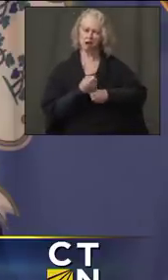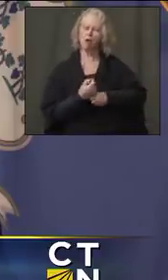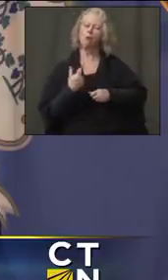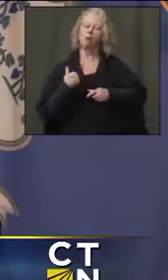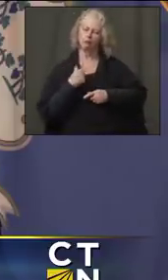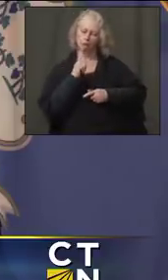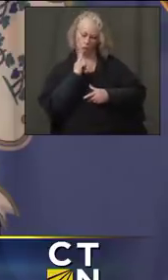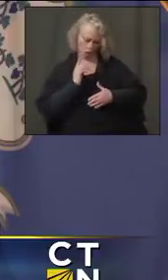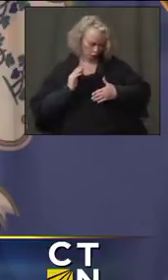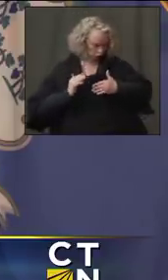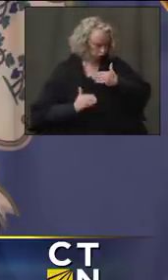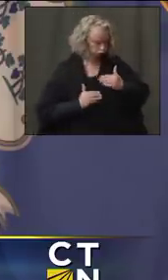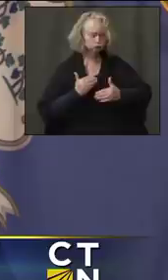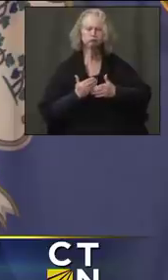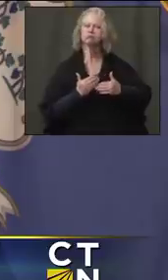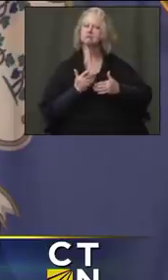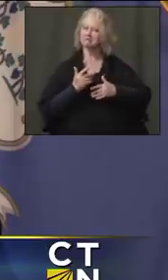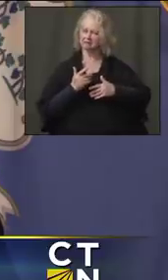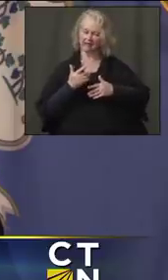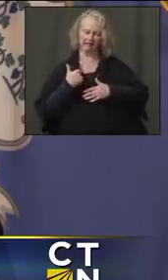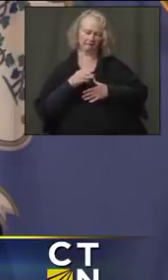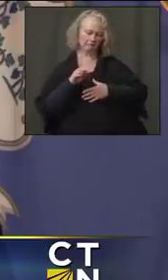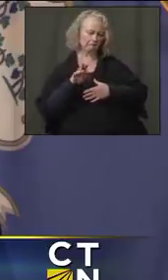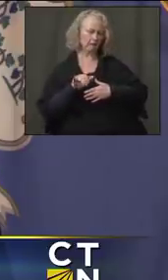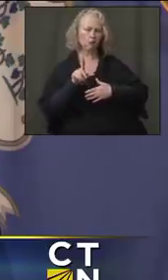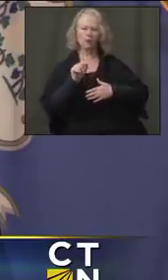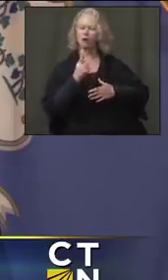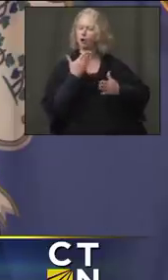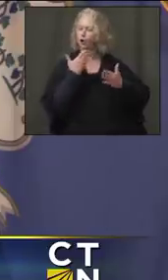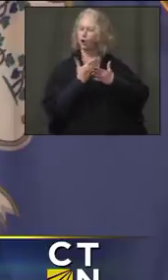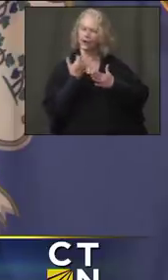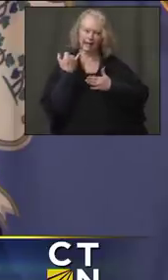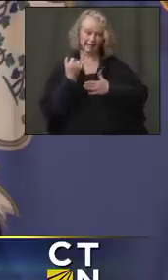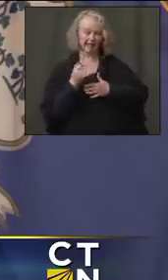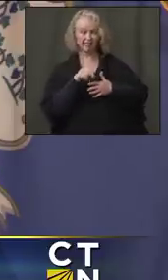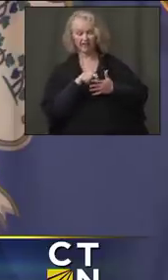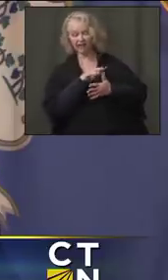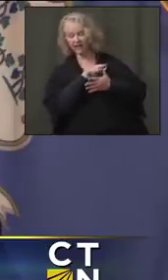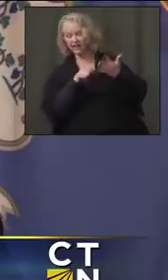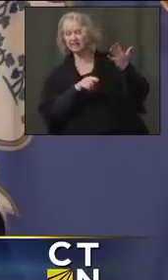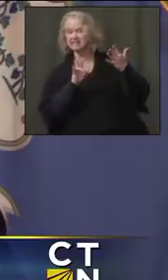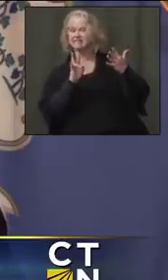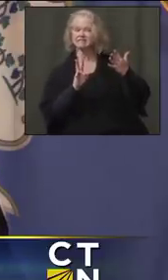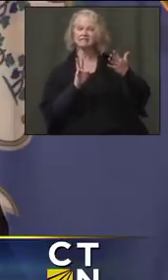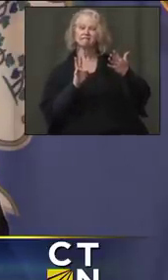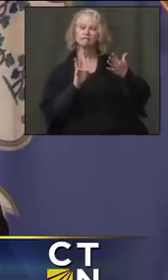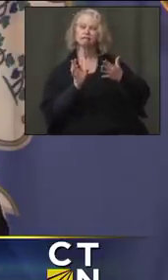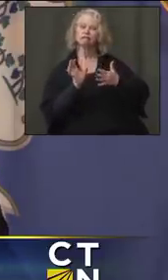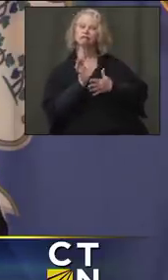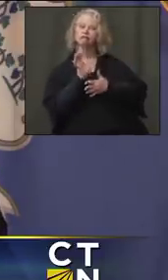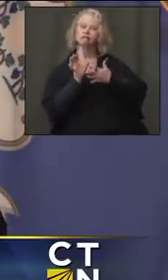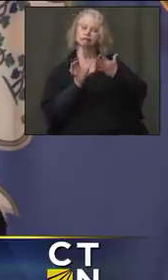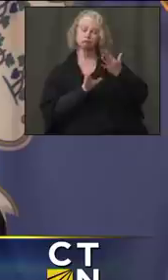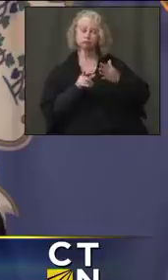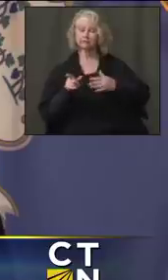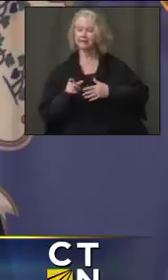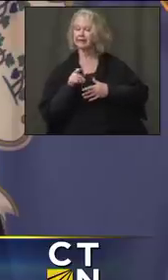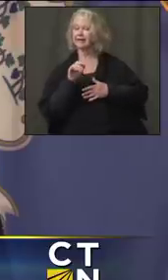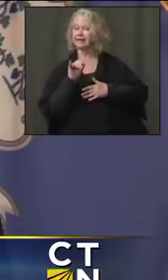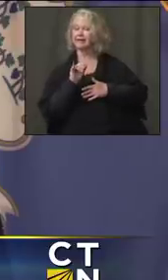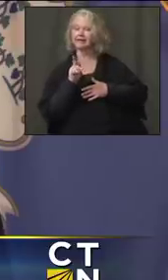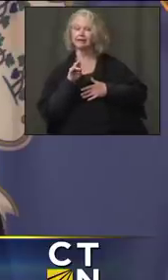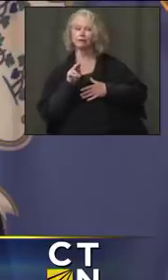moving in the right direction. May 20th is a good date. These are the 7 criteria that, Indra and Albert laid